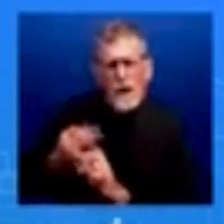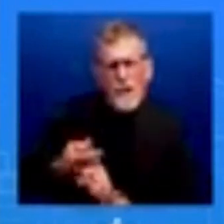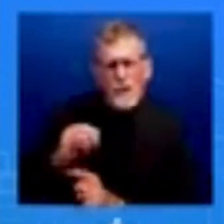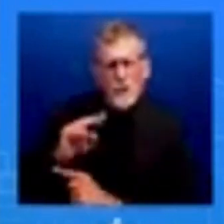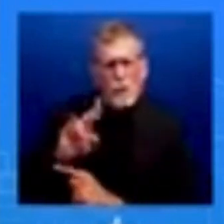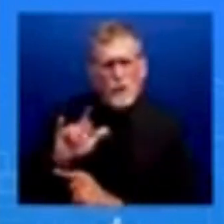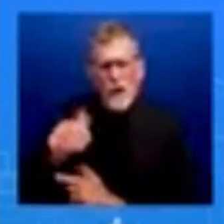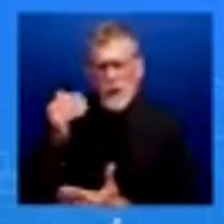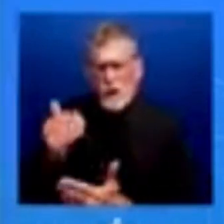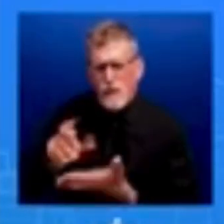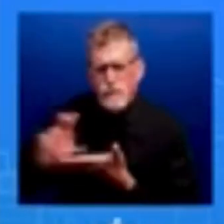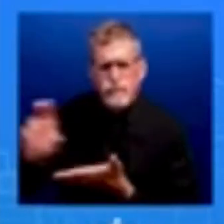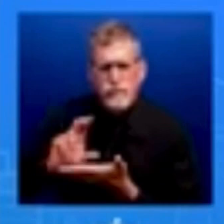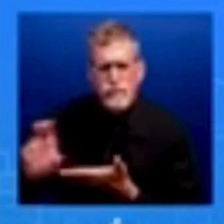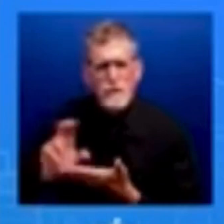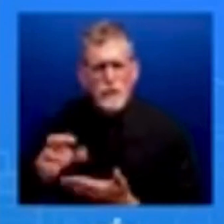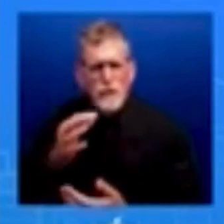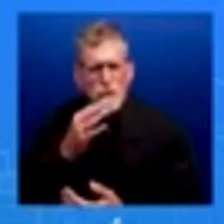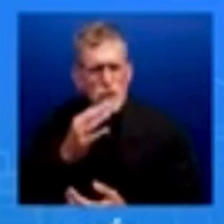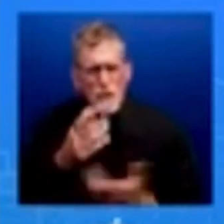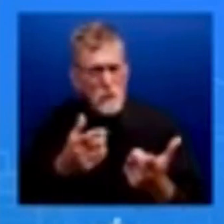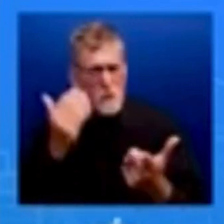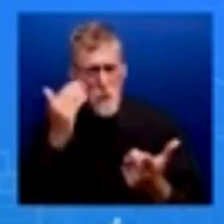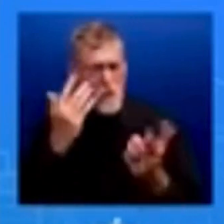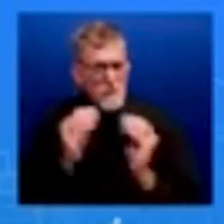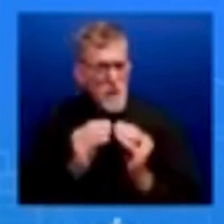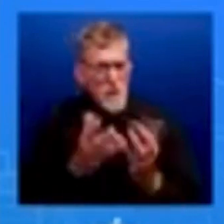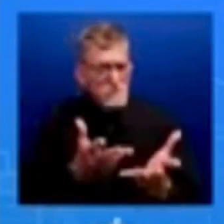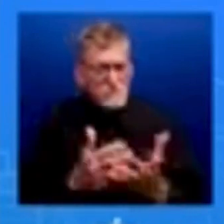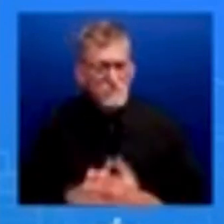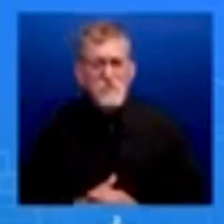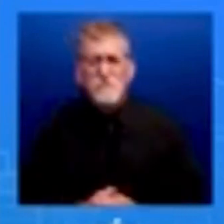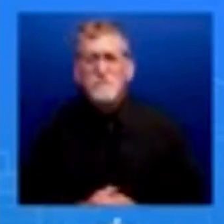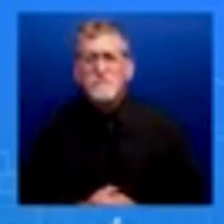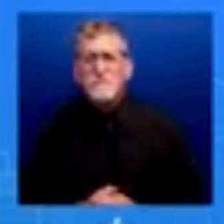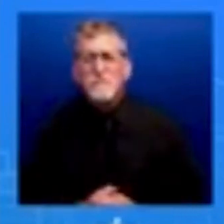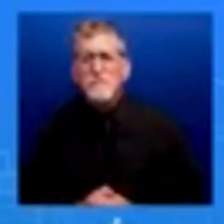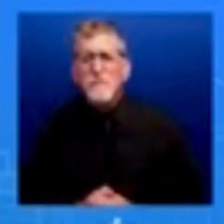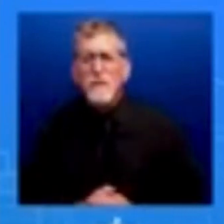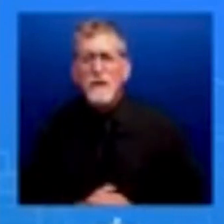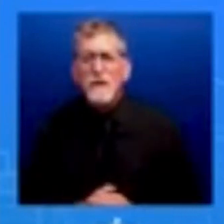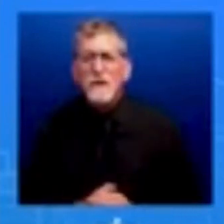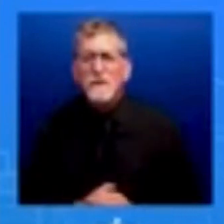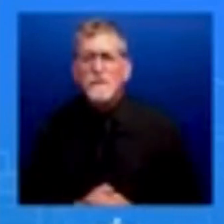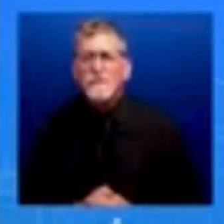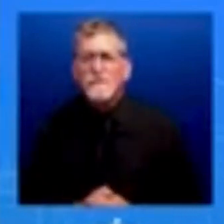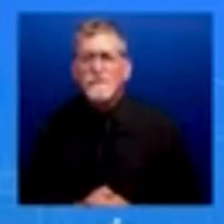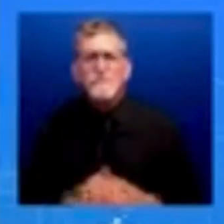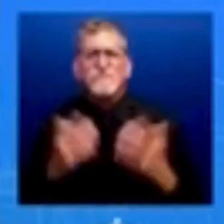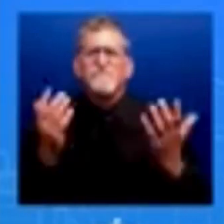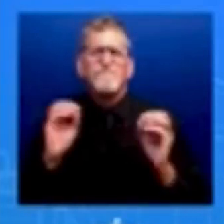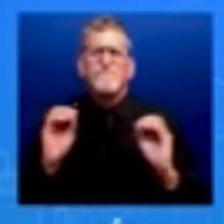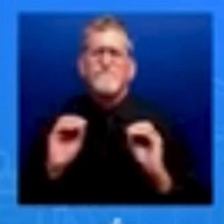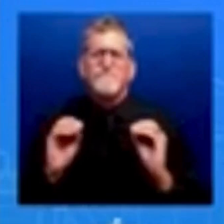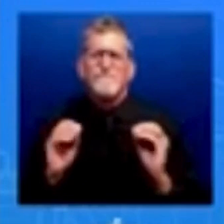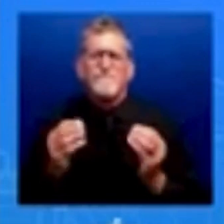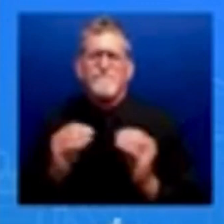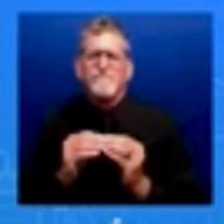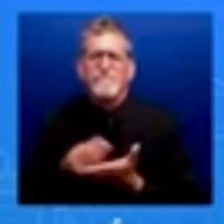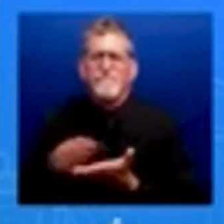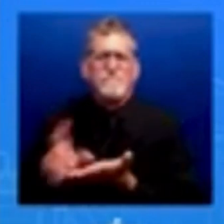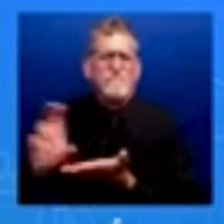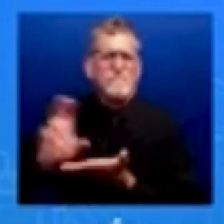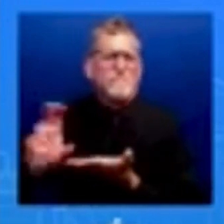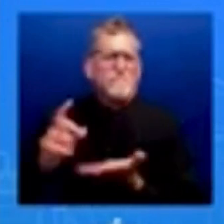that request. No, I've heard this. We don't have anything to share at this time on any supplemental request. Kim Jong-un today met with